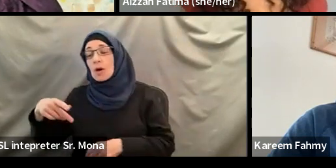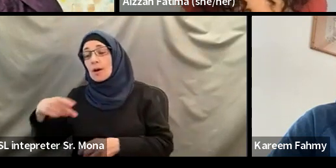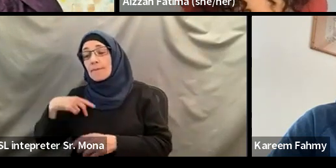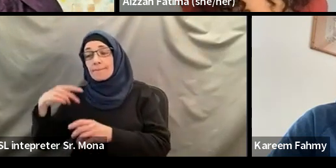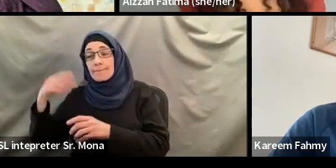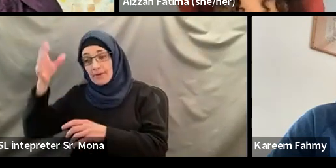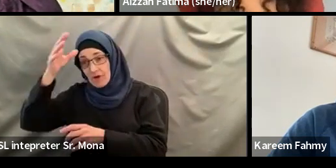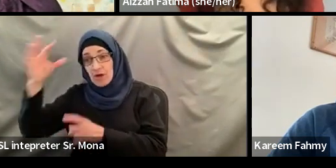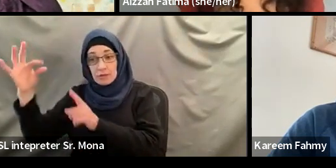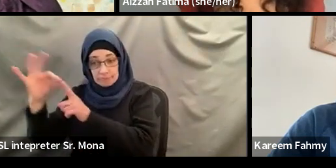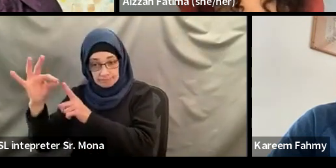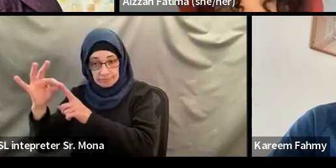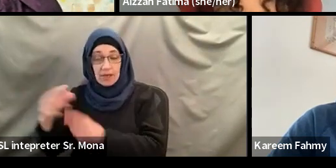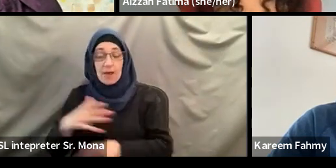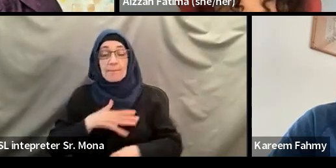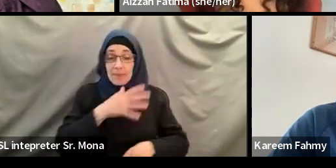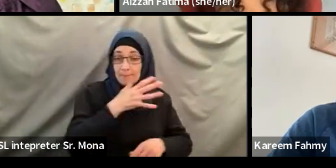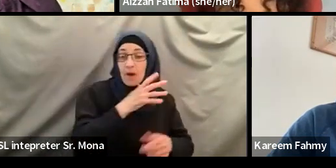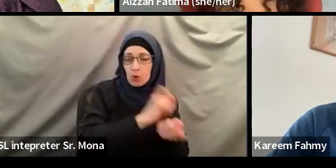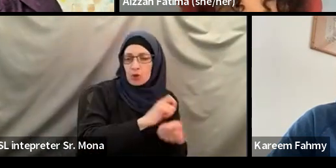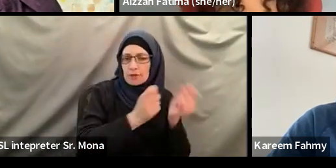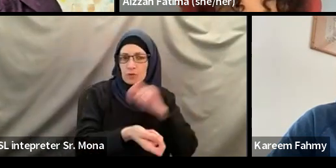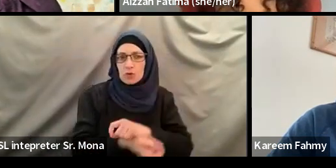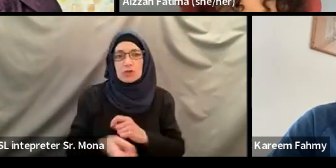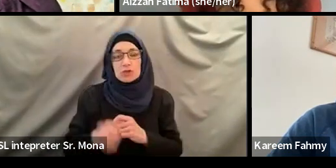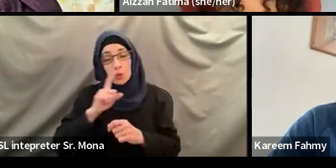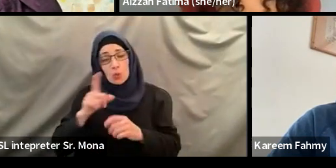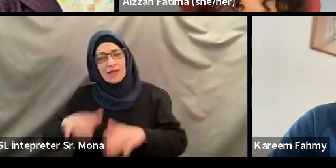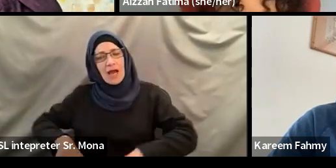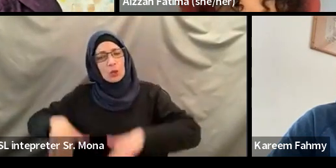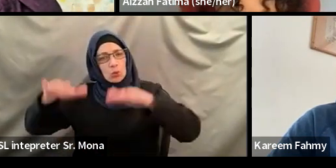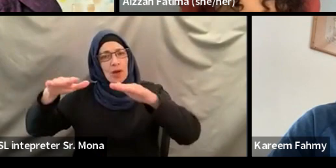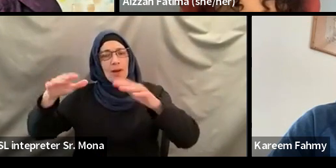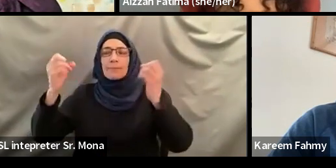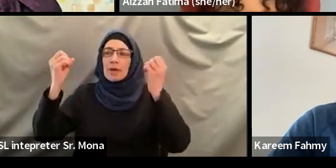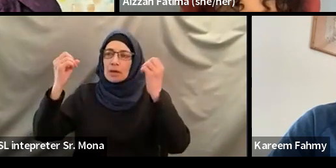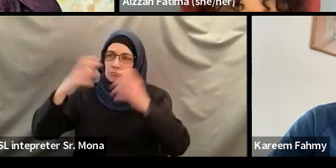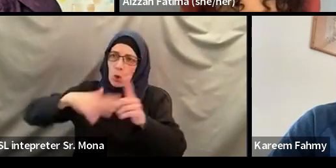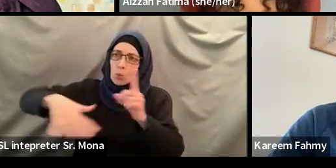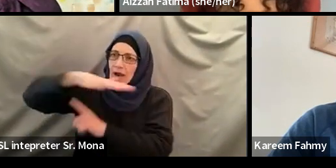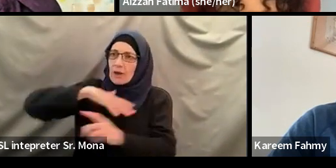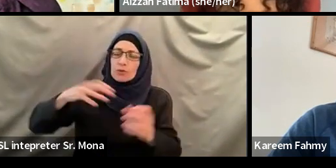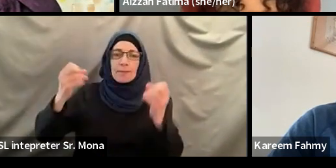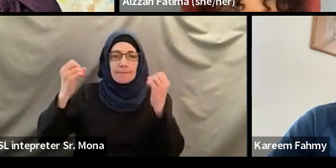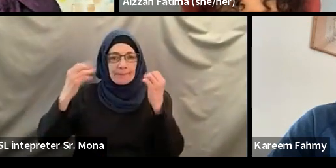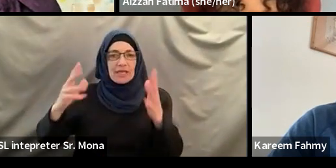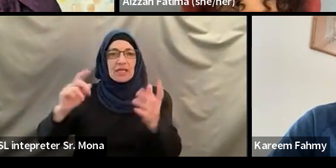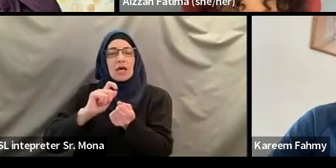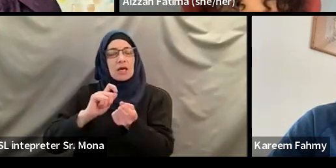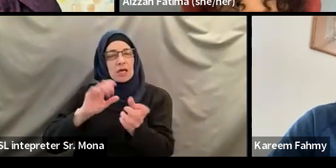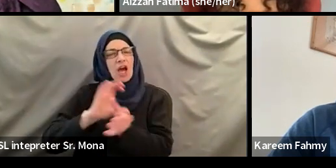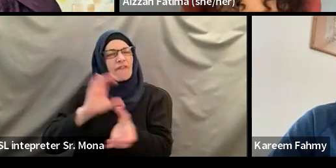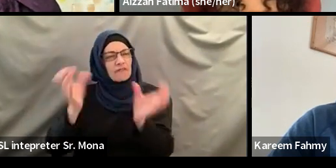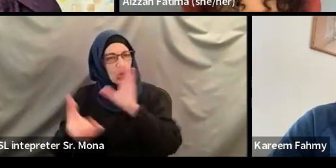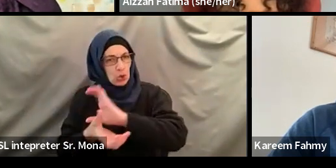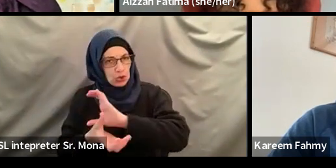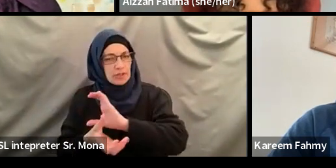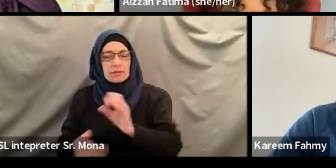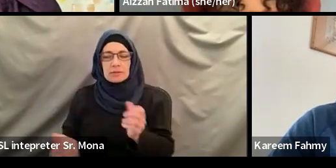mom converted, I actually grew up around a lot of converted spouses, you know, as a little